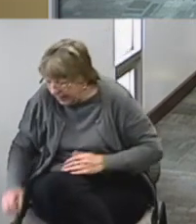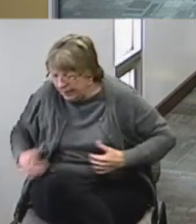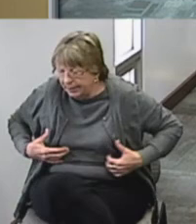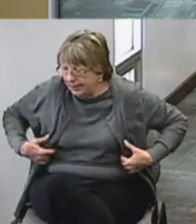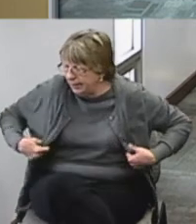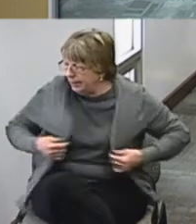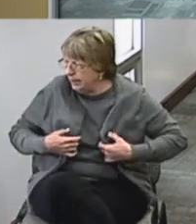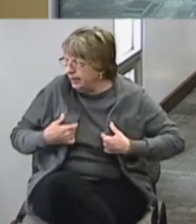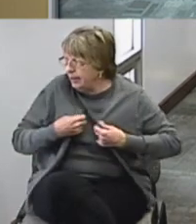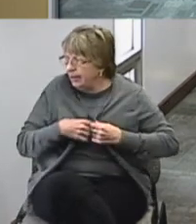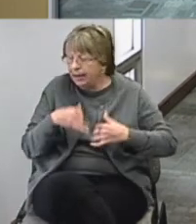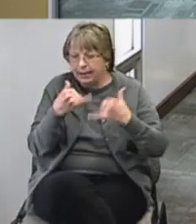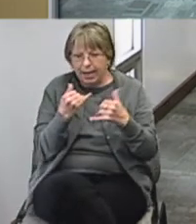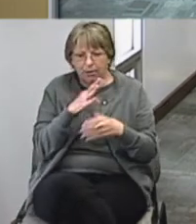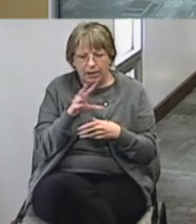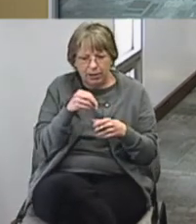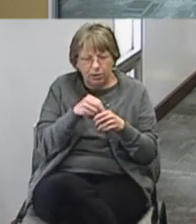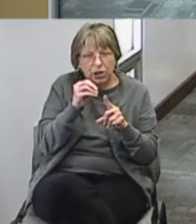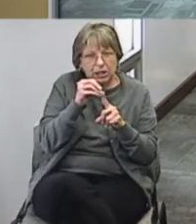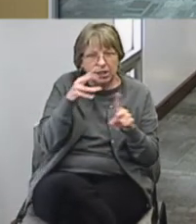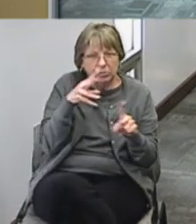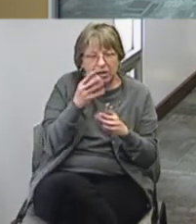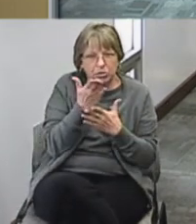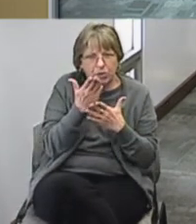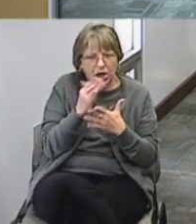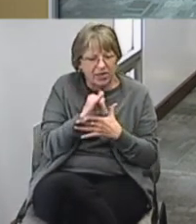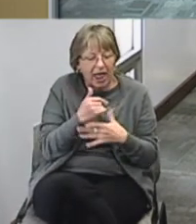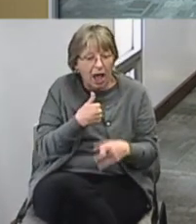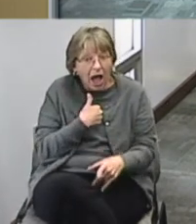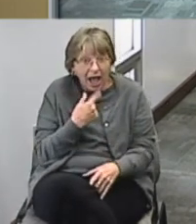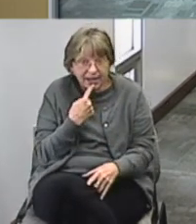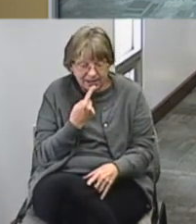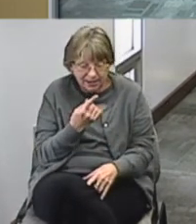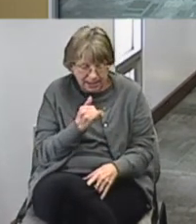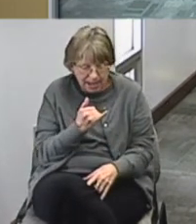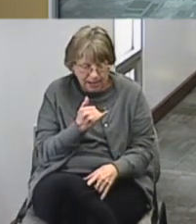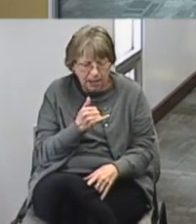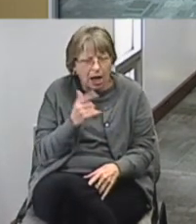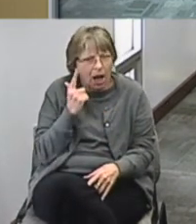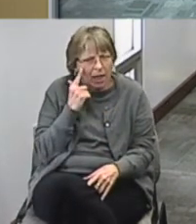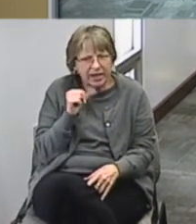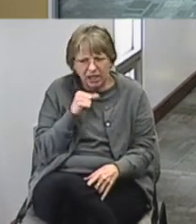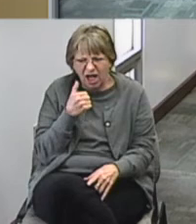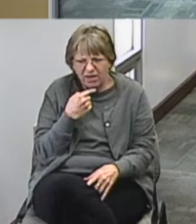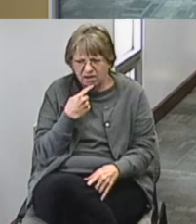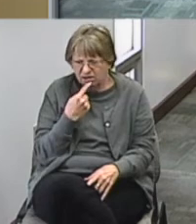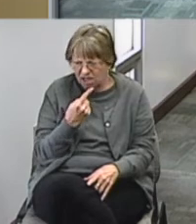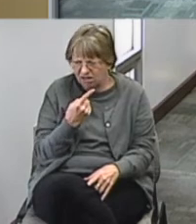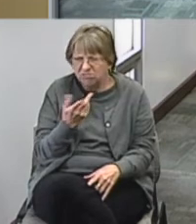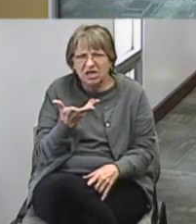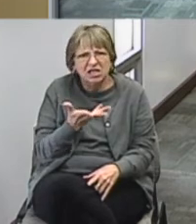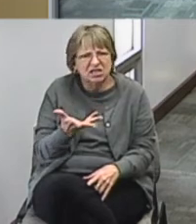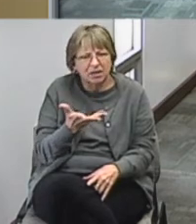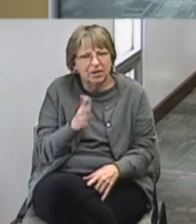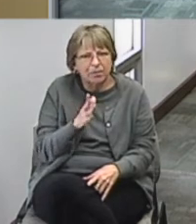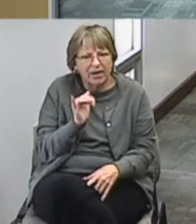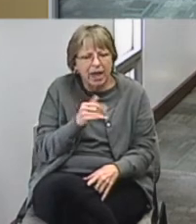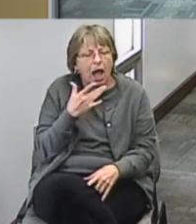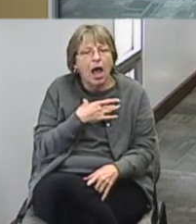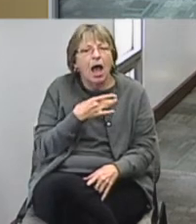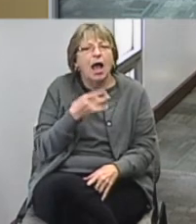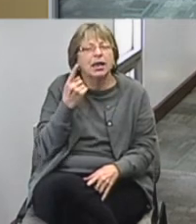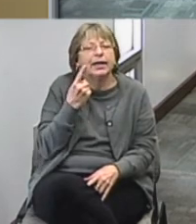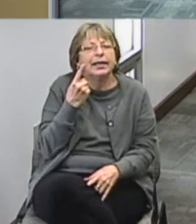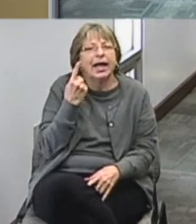revision, including the expansion component, that is something that I had mentioned. I think others had echoed. Some had anyways. I like the idea, and that